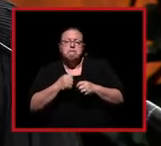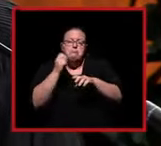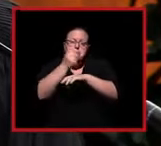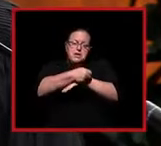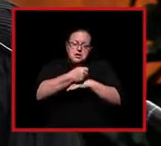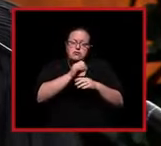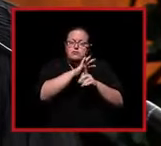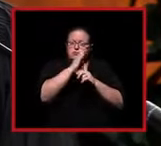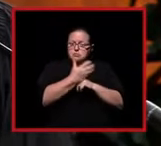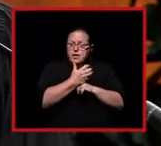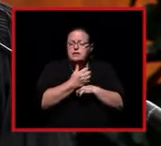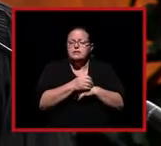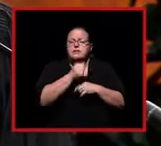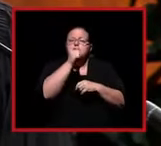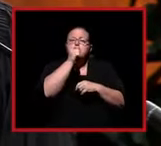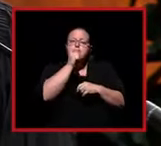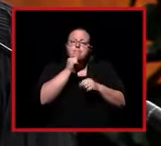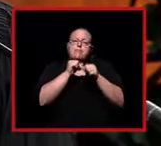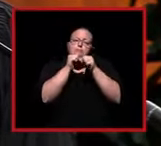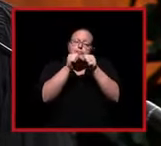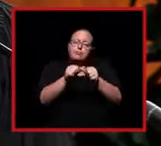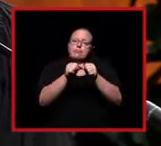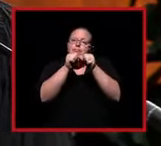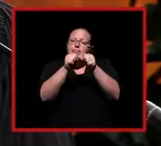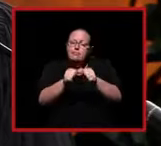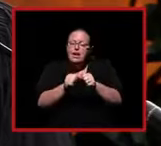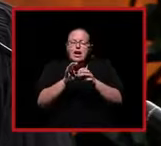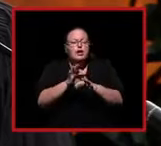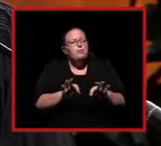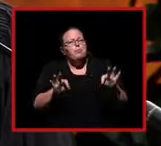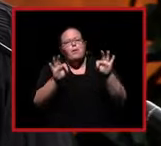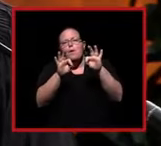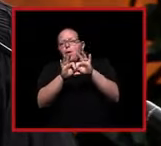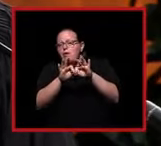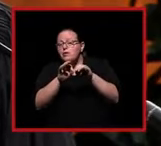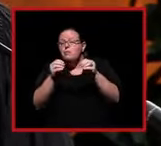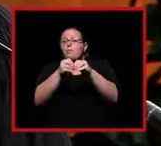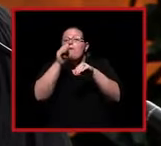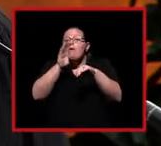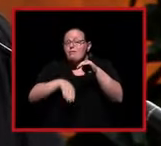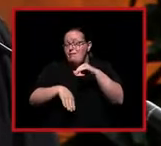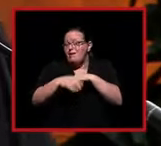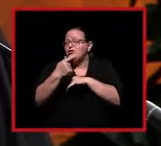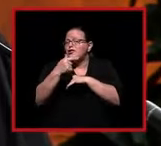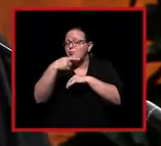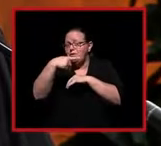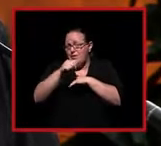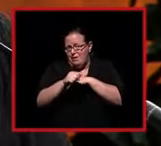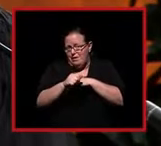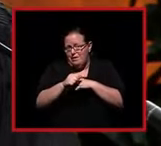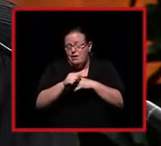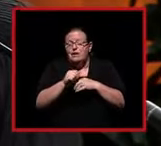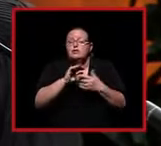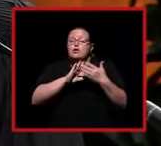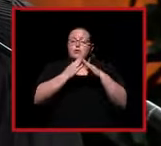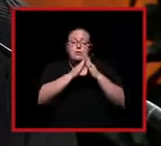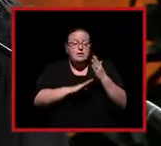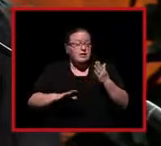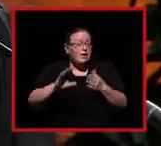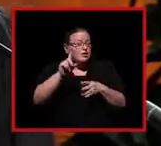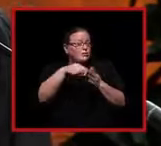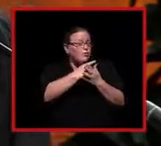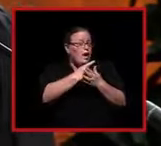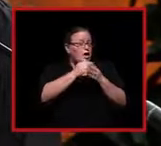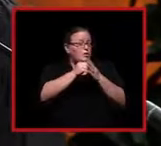your perseverance count even more than your GPA. And our community college graduates are among